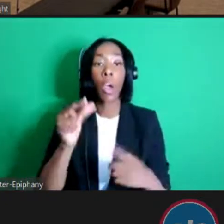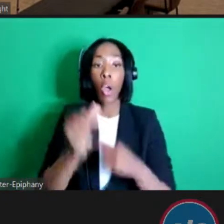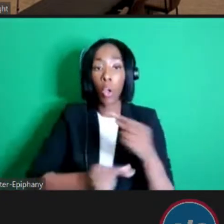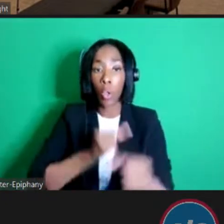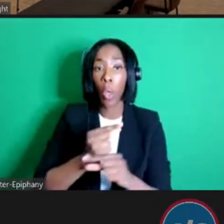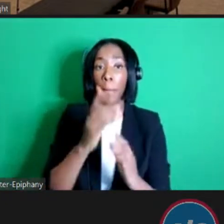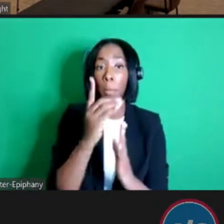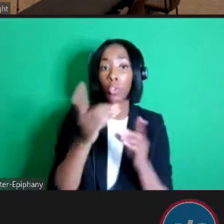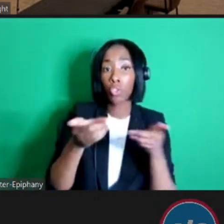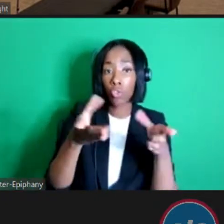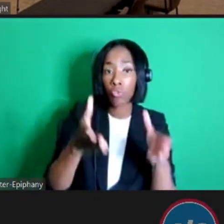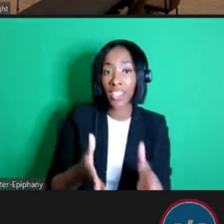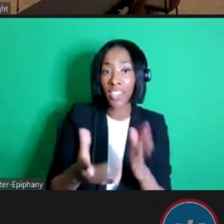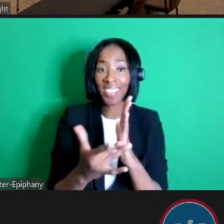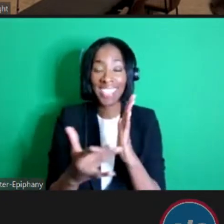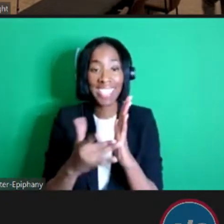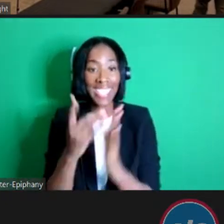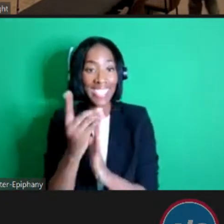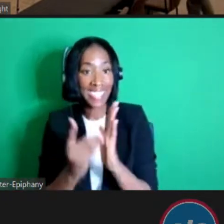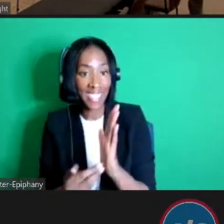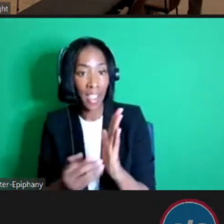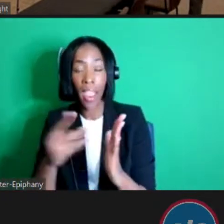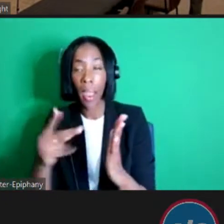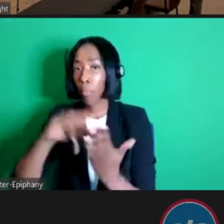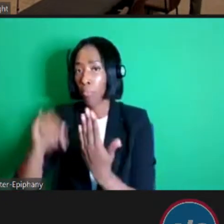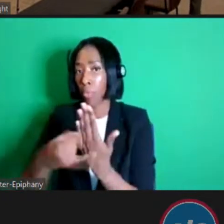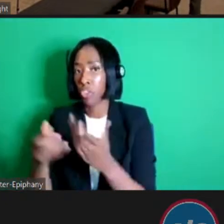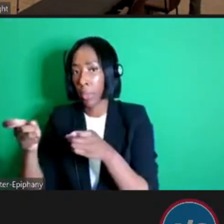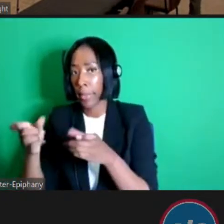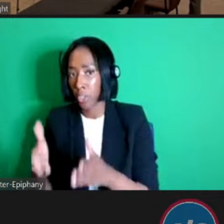Design, Principal, and Mike Love, Project Manager.